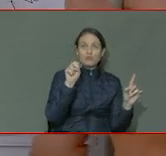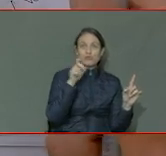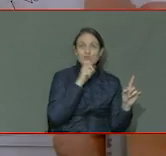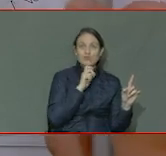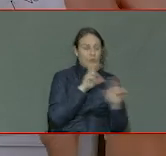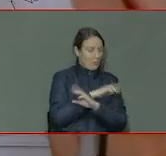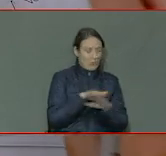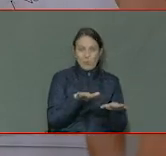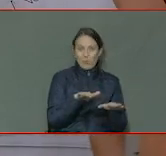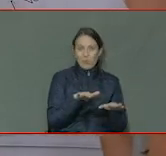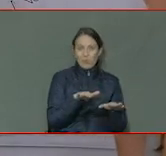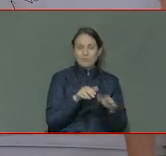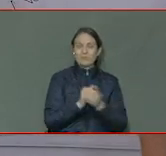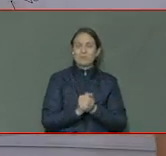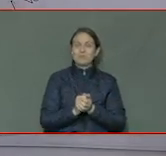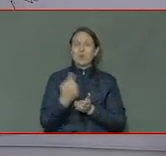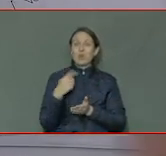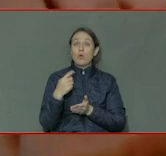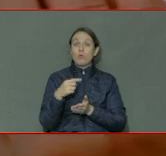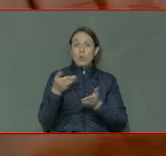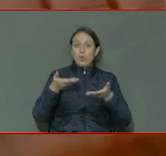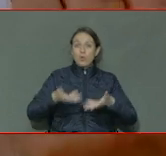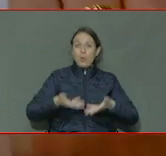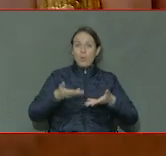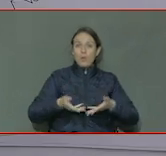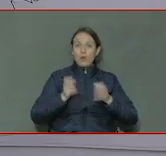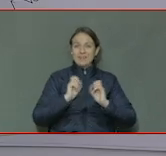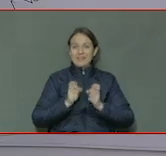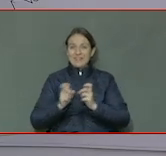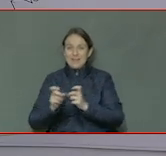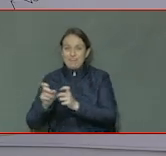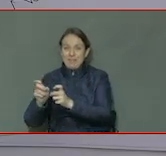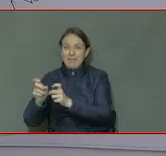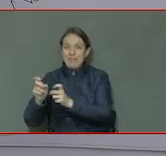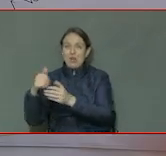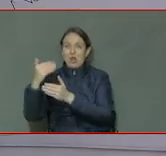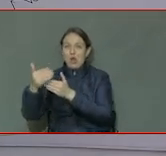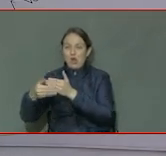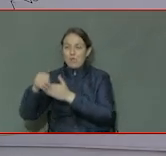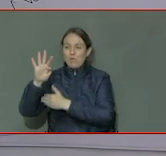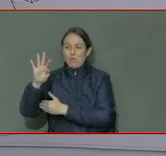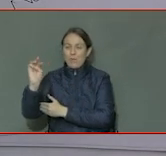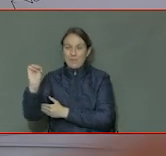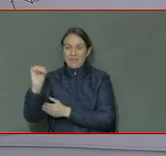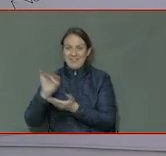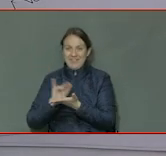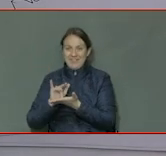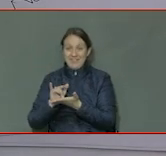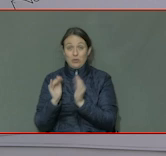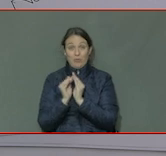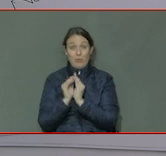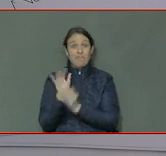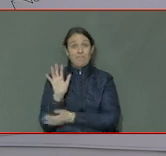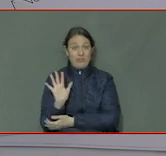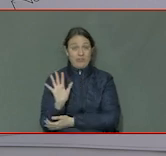To calculate the speed of the box after it has moved 4 meters. Okay, it counts 5 marks.